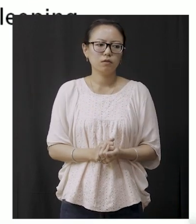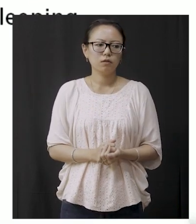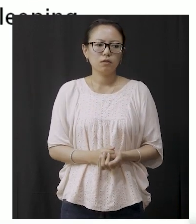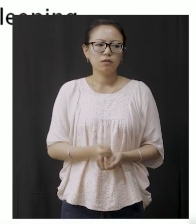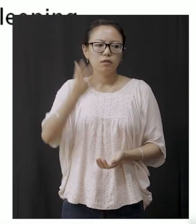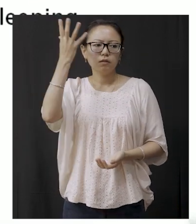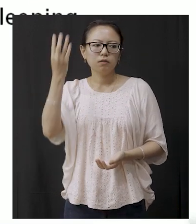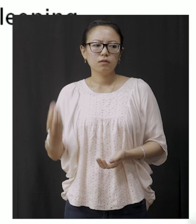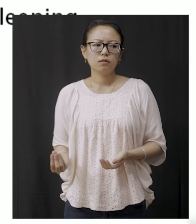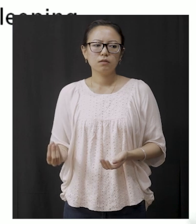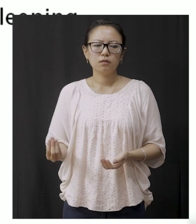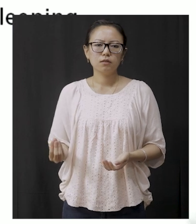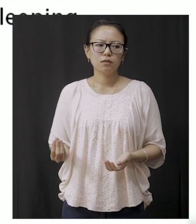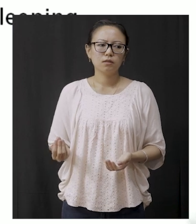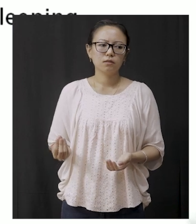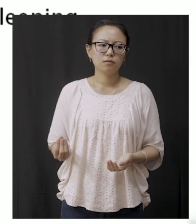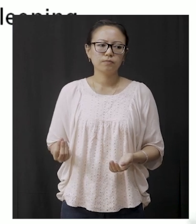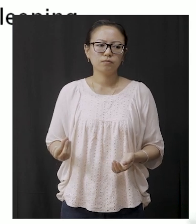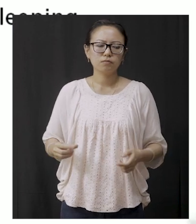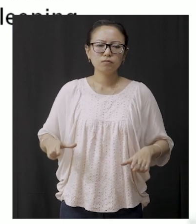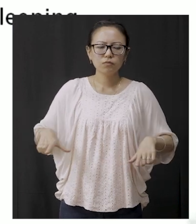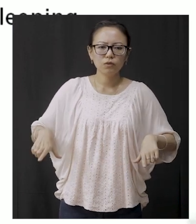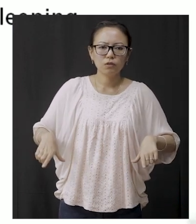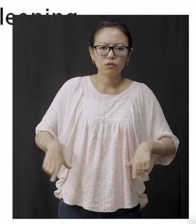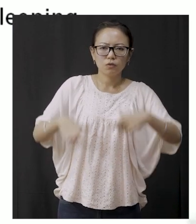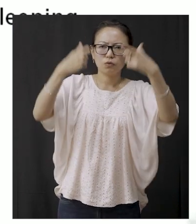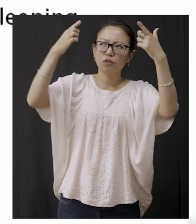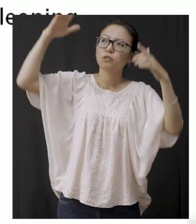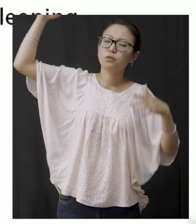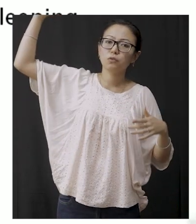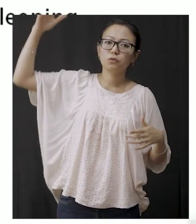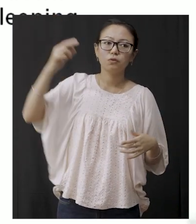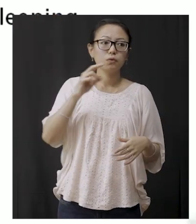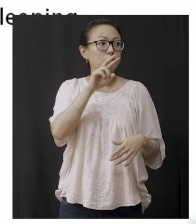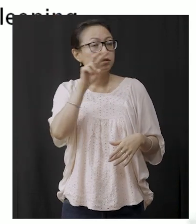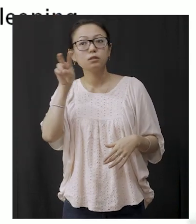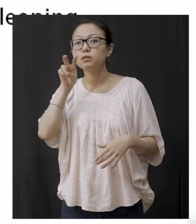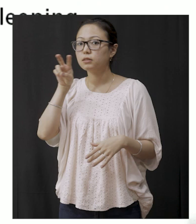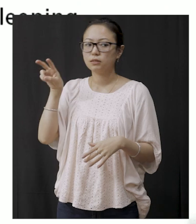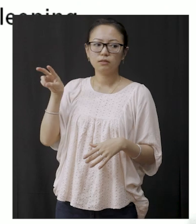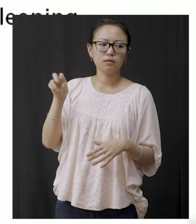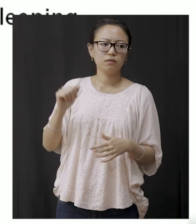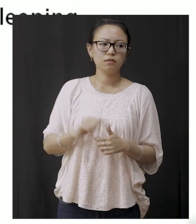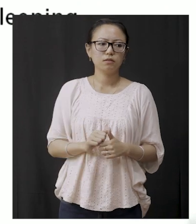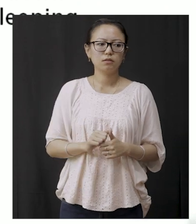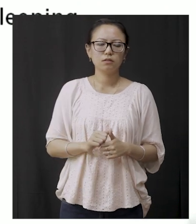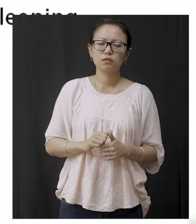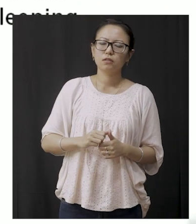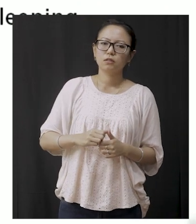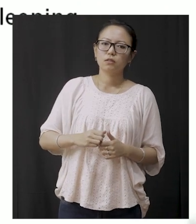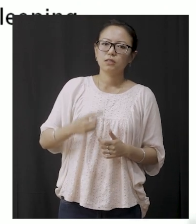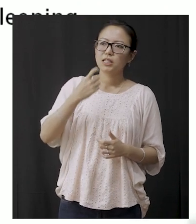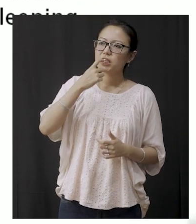we all read together once more to help us read properly and pronounce the words properly?